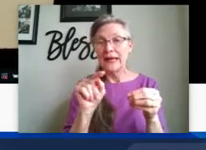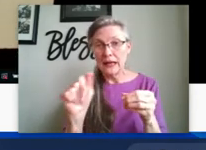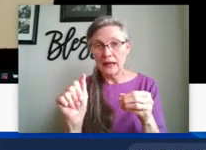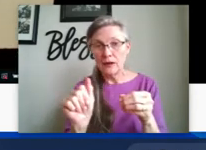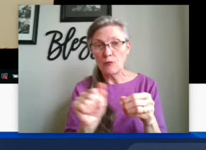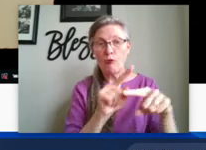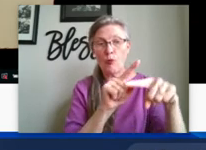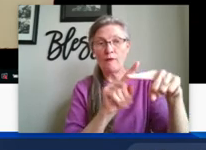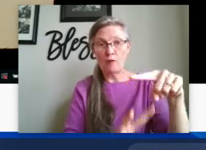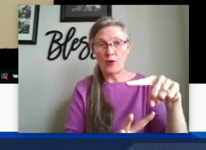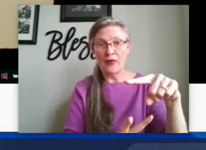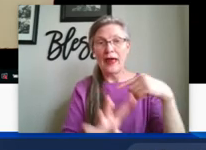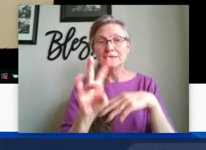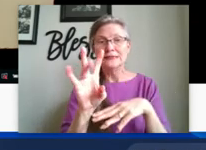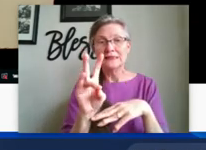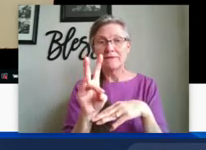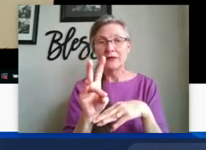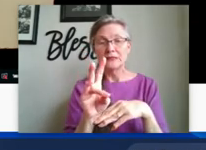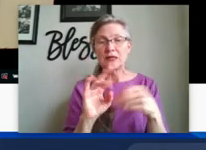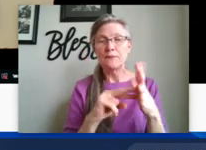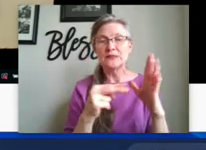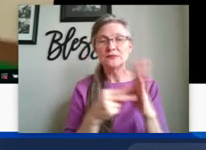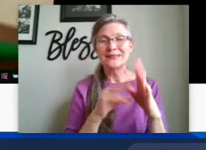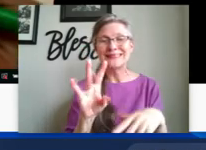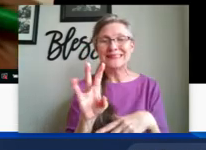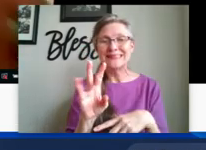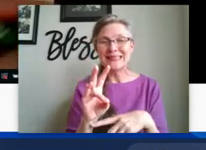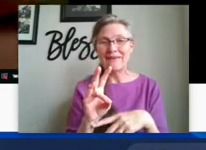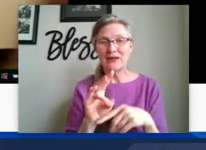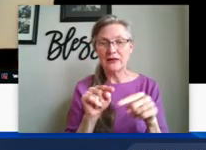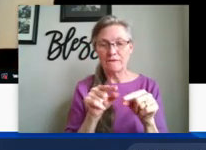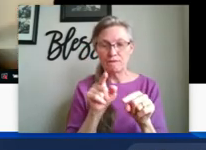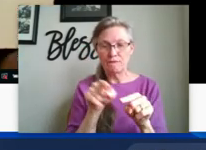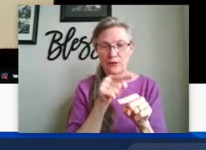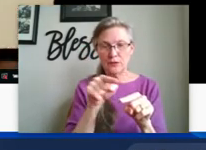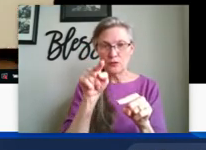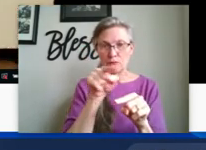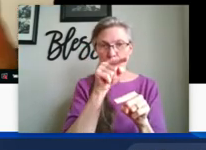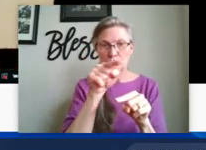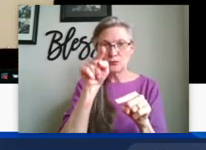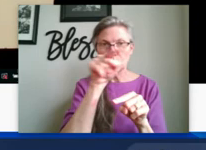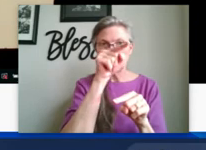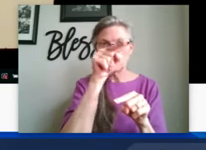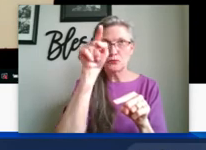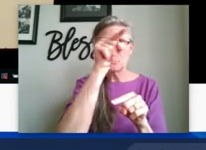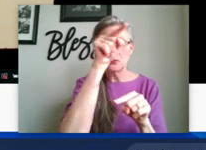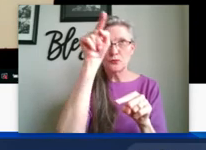1/4 of a cup, I've got 7. So that means I'm going to put 7 vertical marks